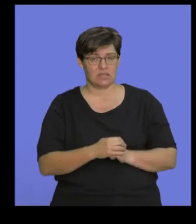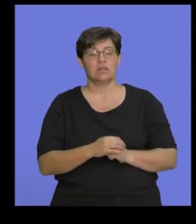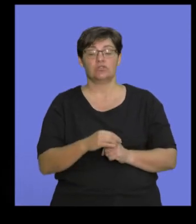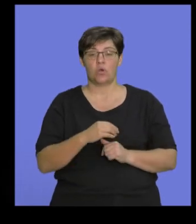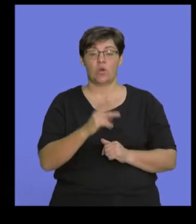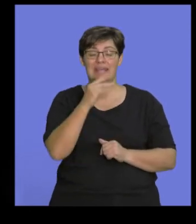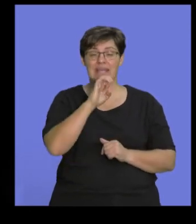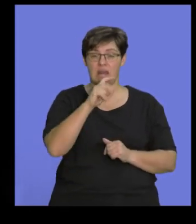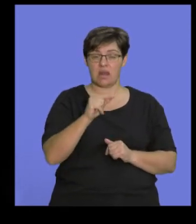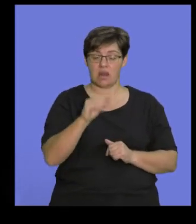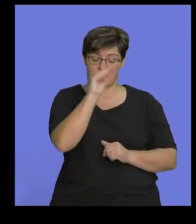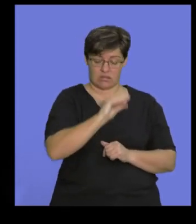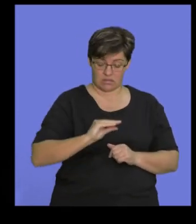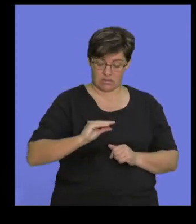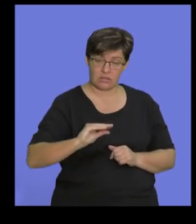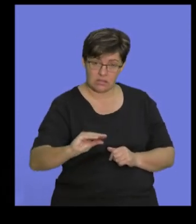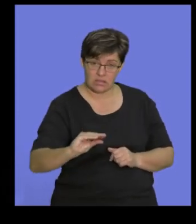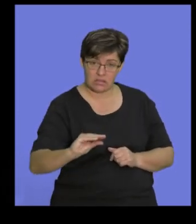invested